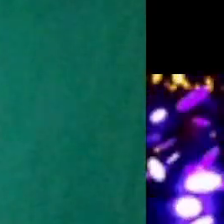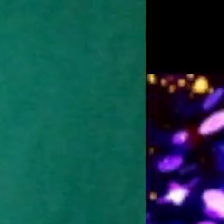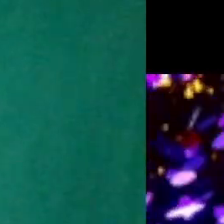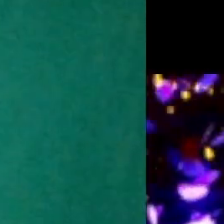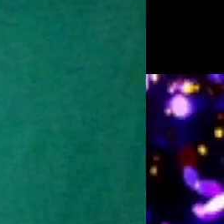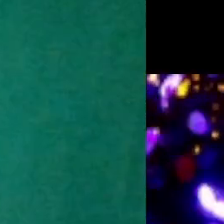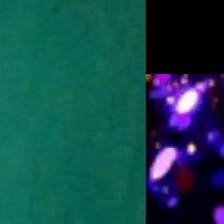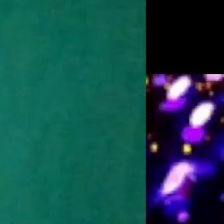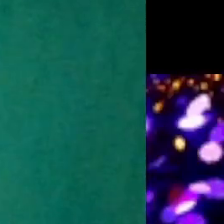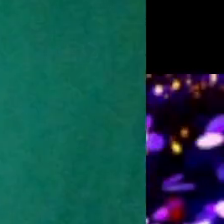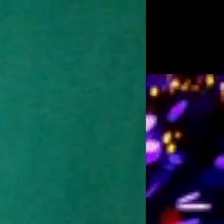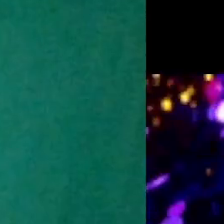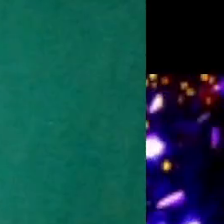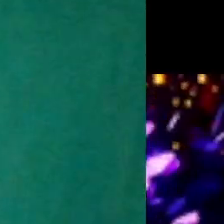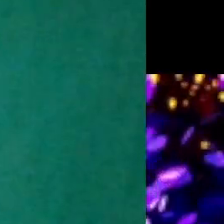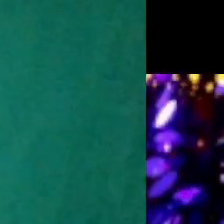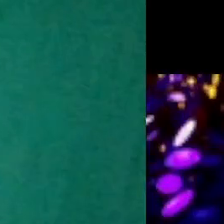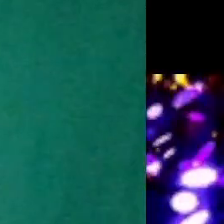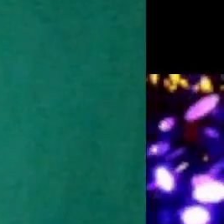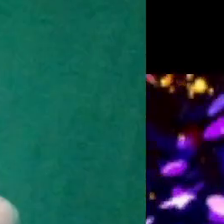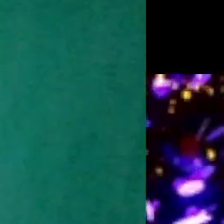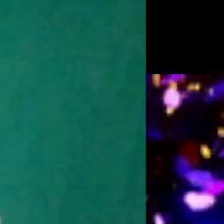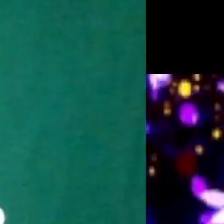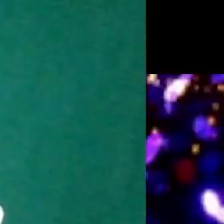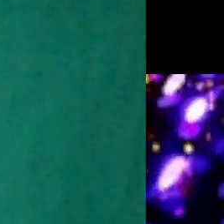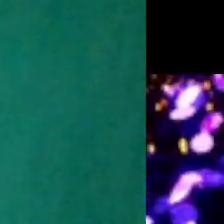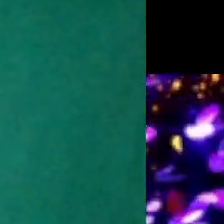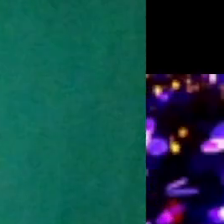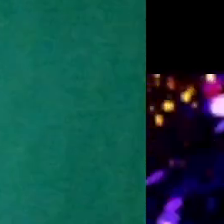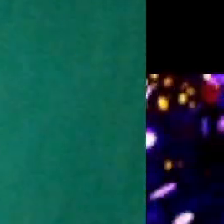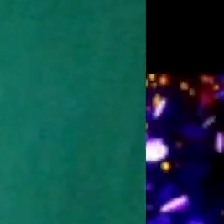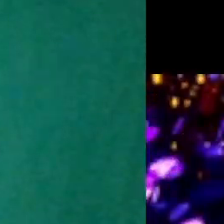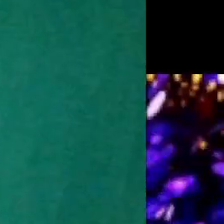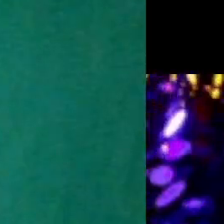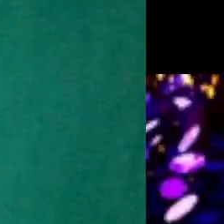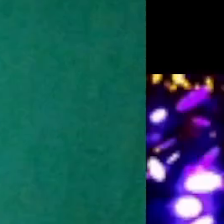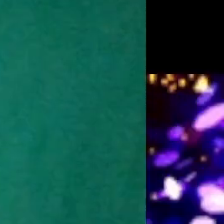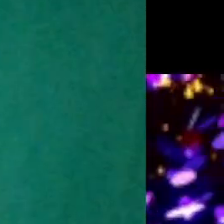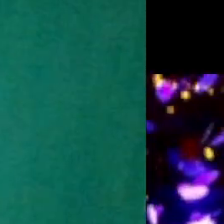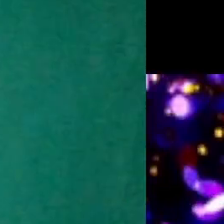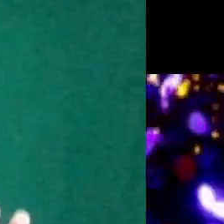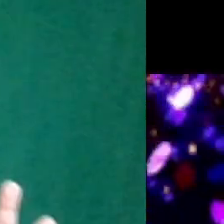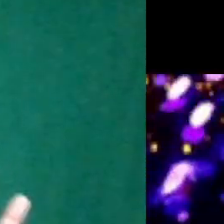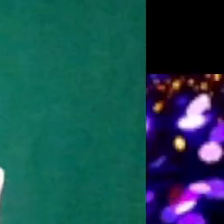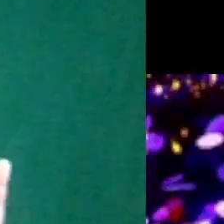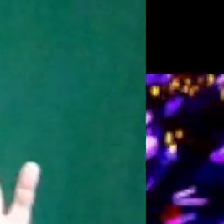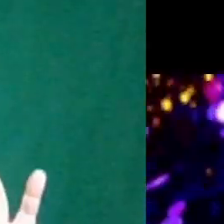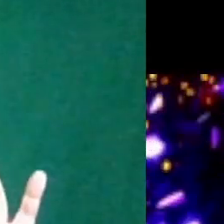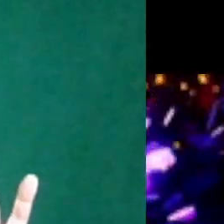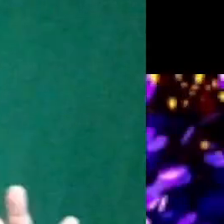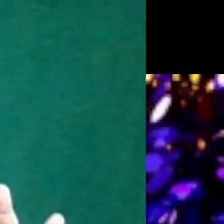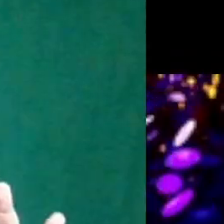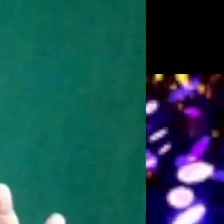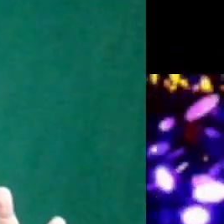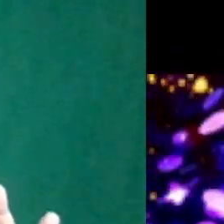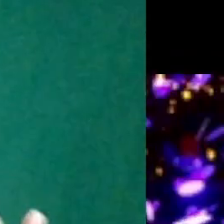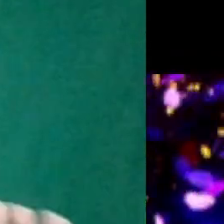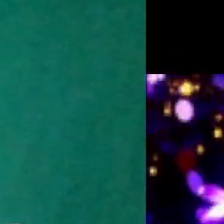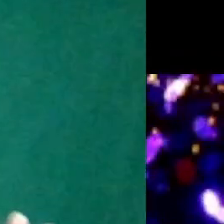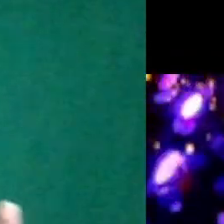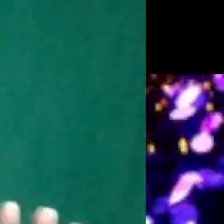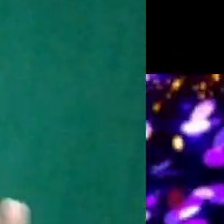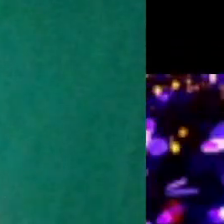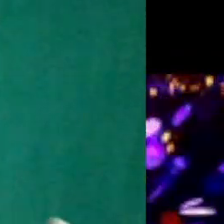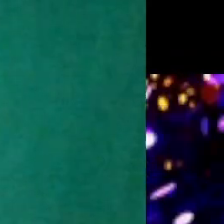No, not this hand. This hand. Boom, baby. Don't forget to subscribe to the channel. It really does